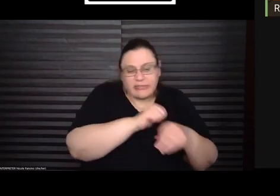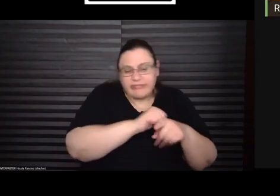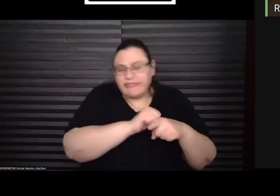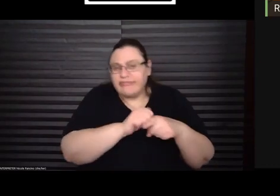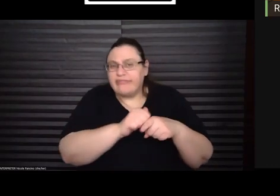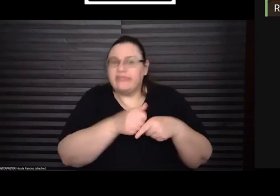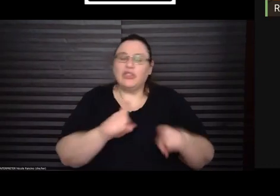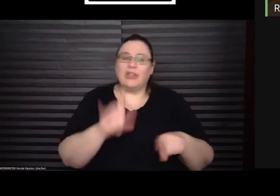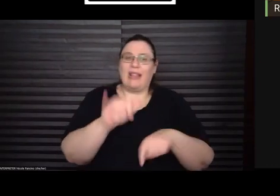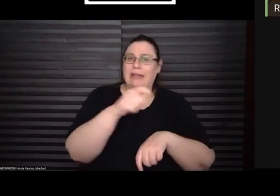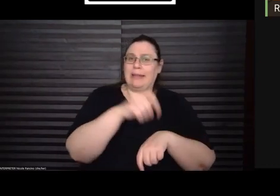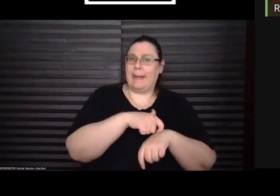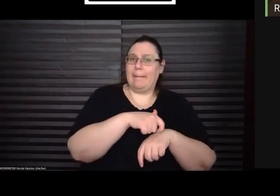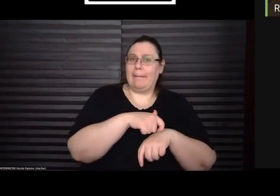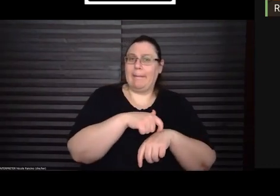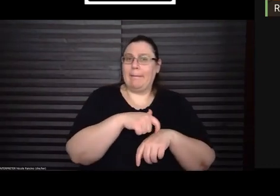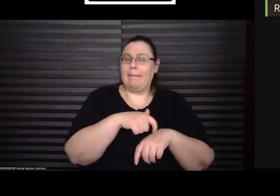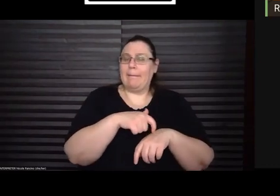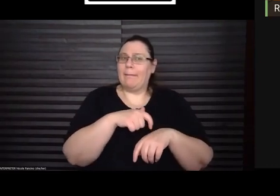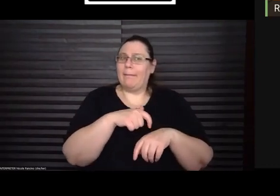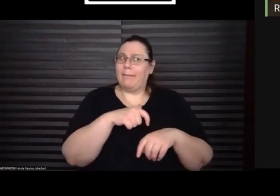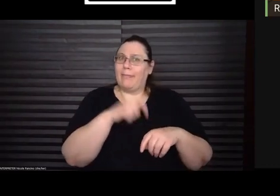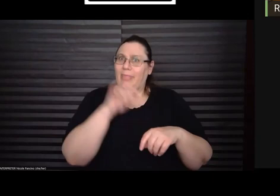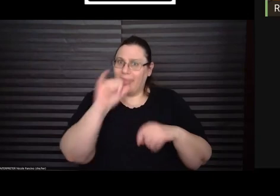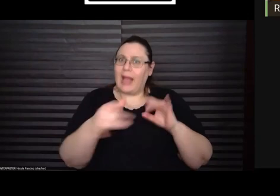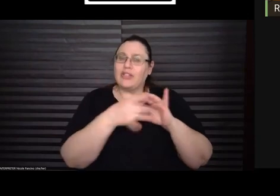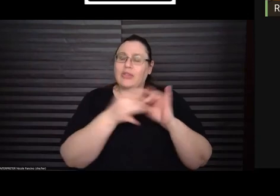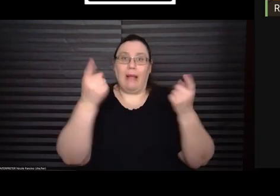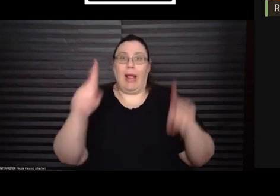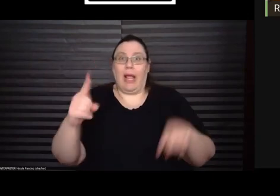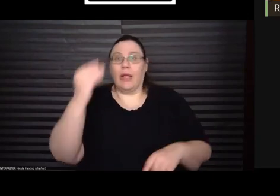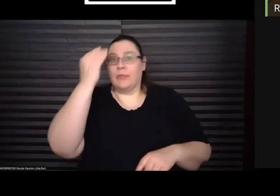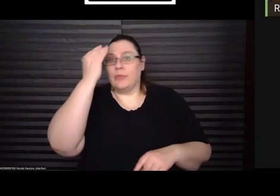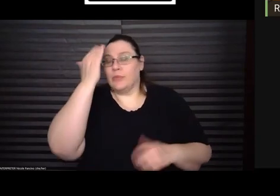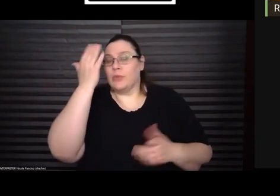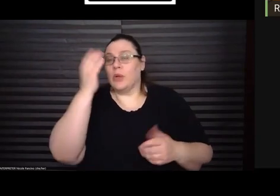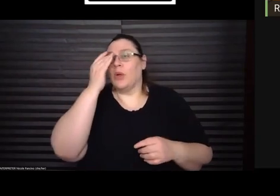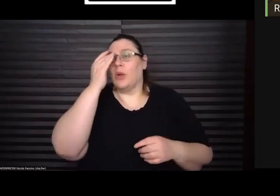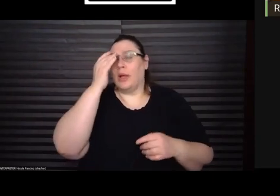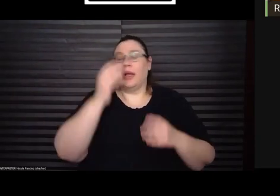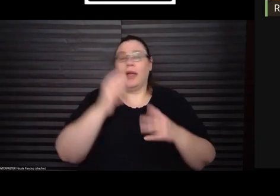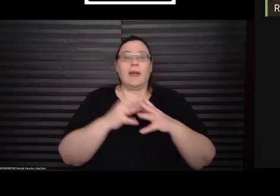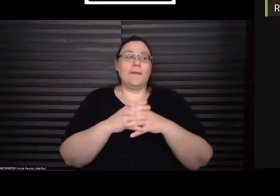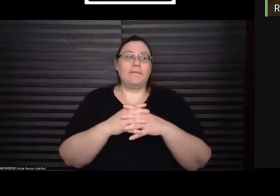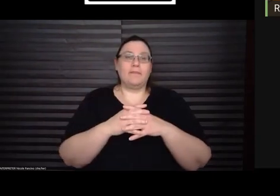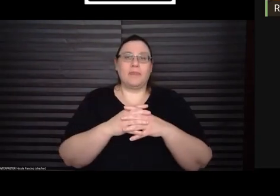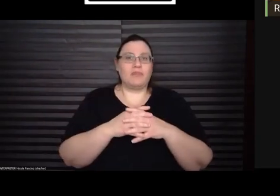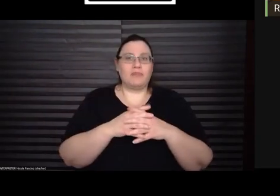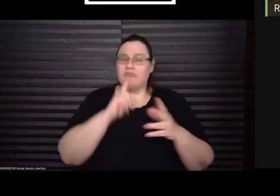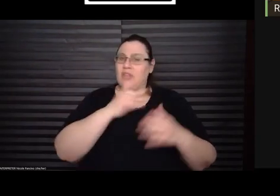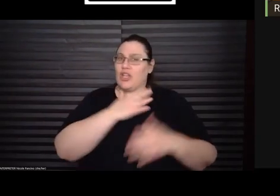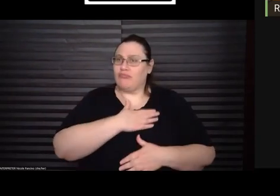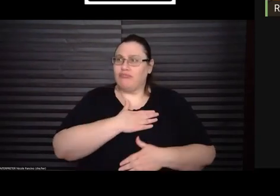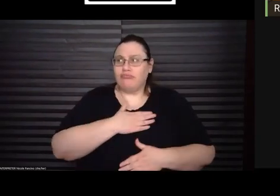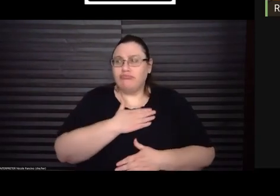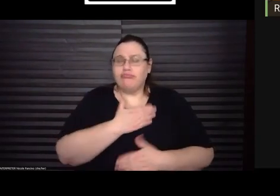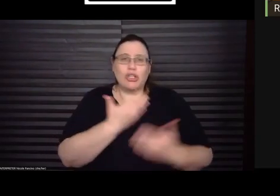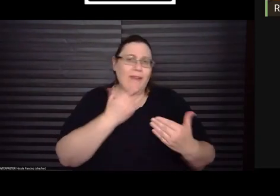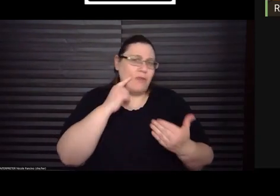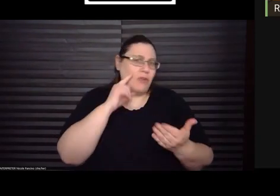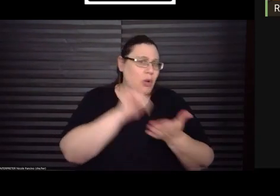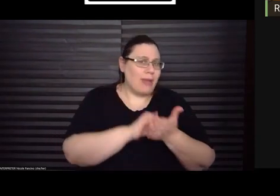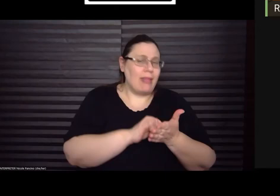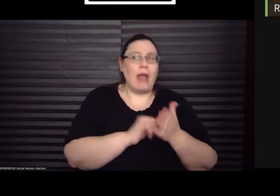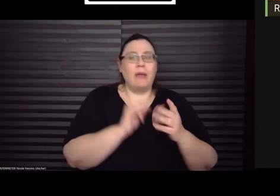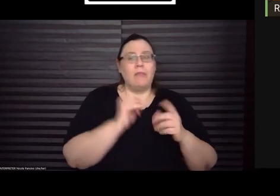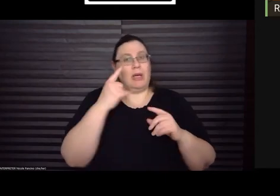that time, right? And, you know, that story I happen to know. And you know, I was very grateful for knowing it.